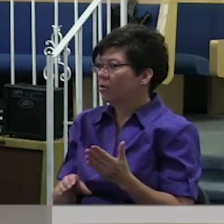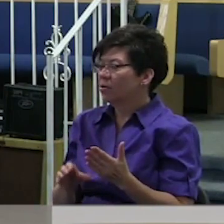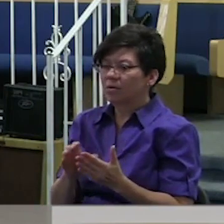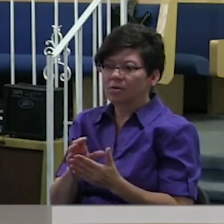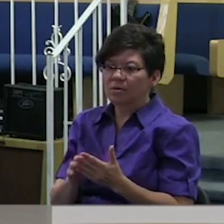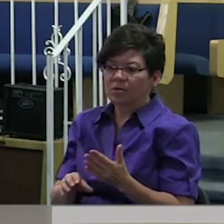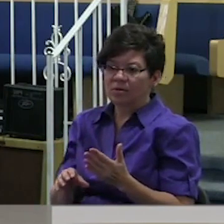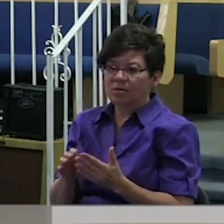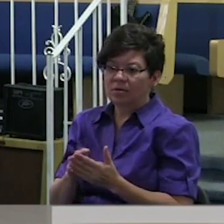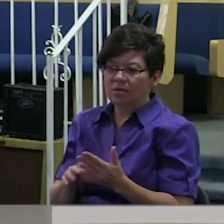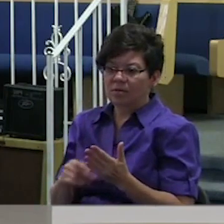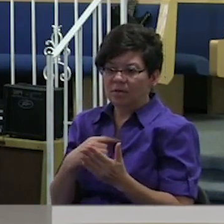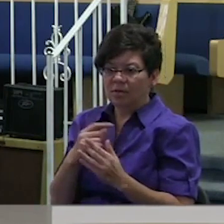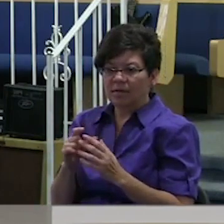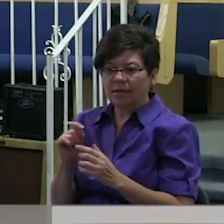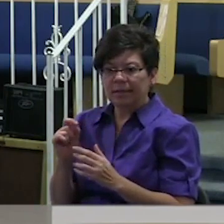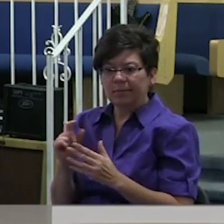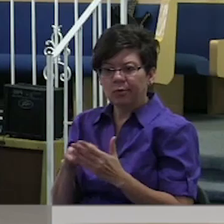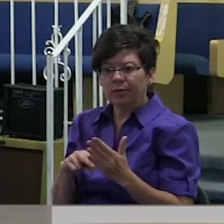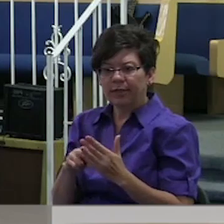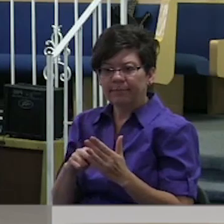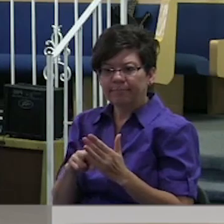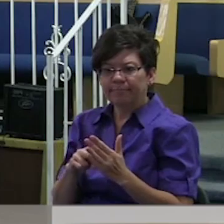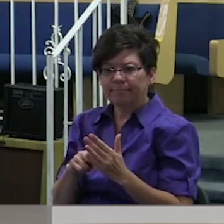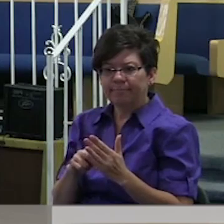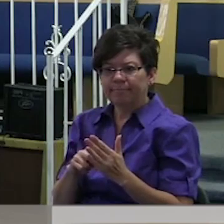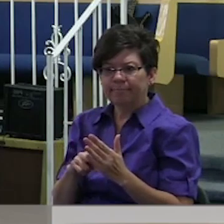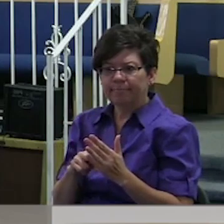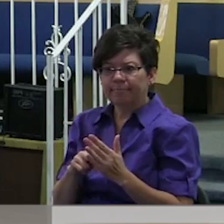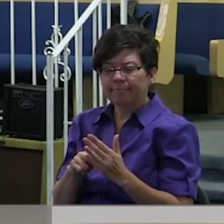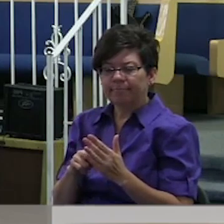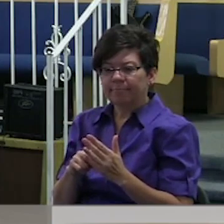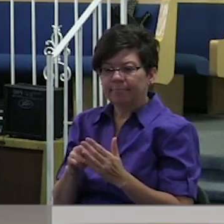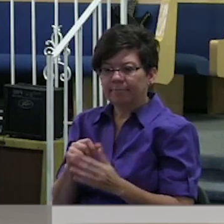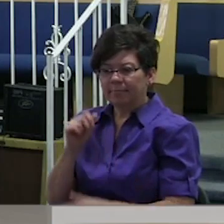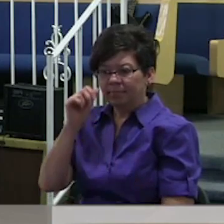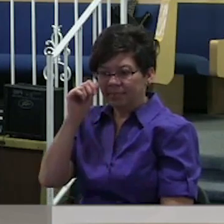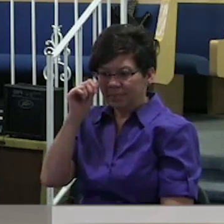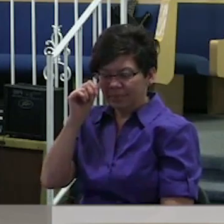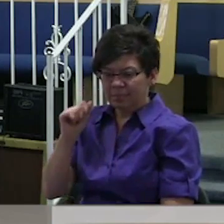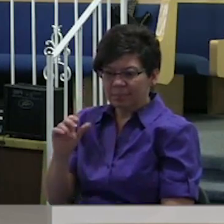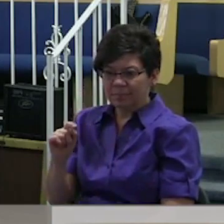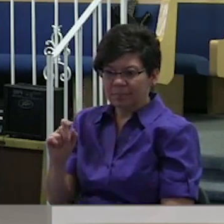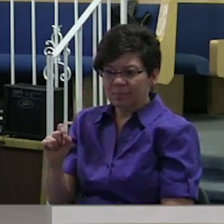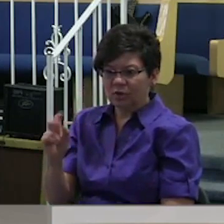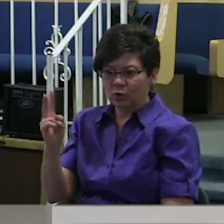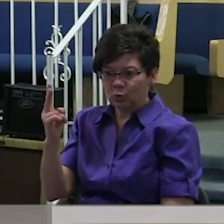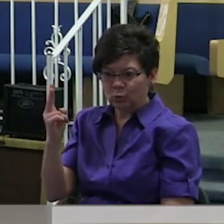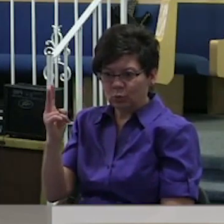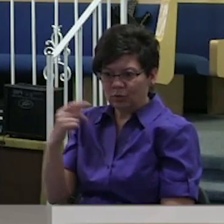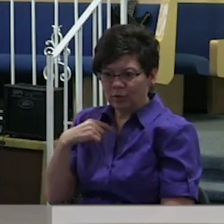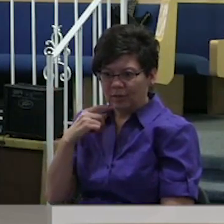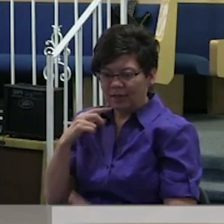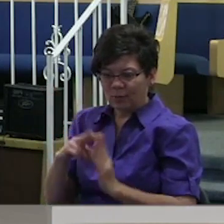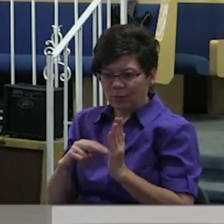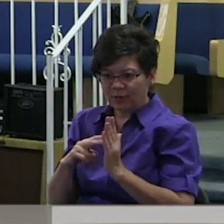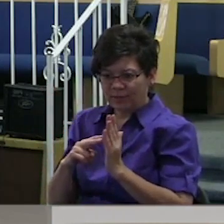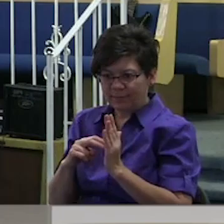2. I have a little bit of reading. And I'll do the reading so you can sit back and relax and